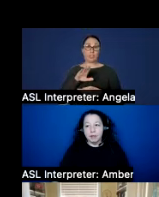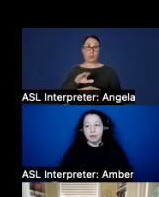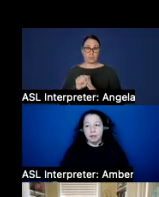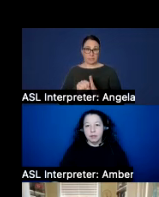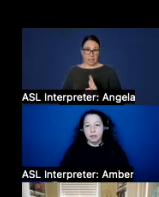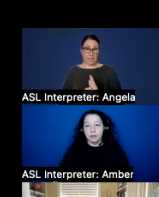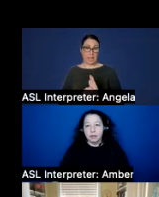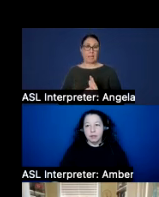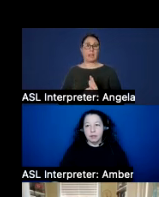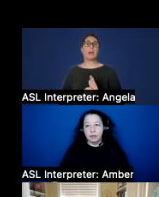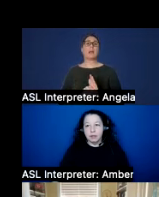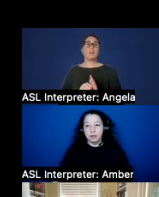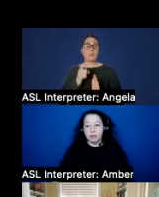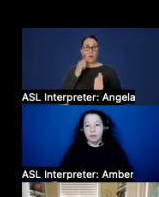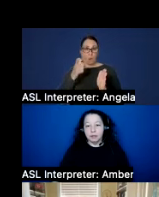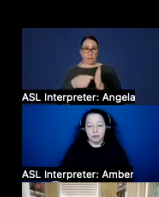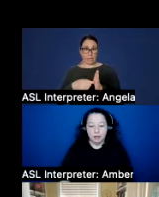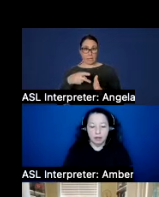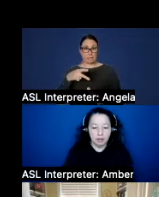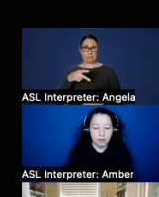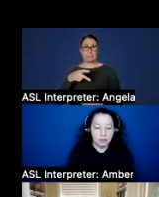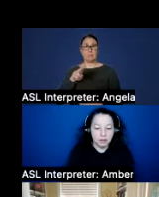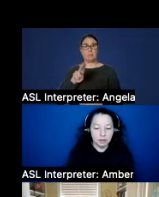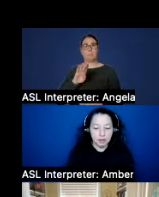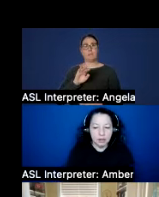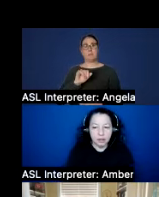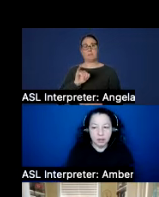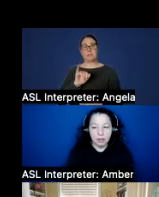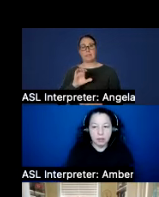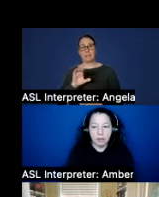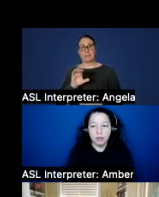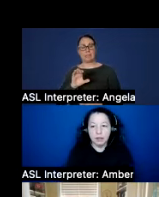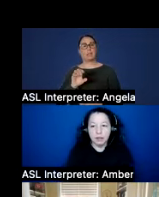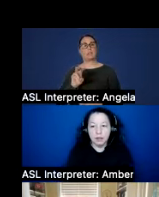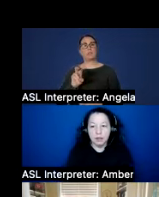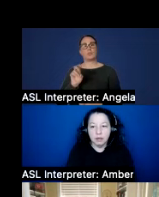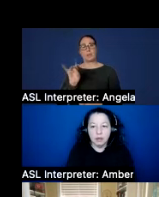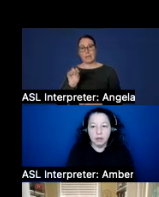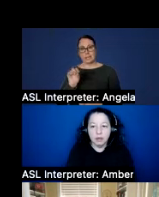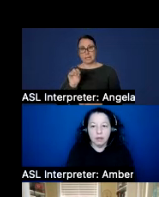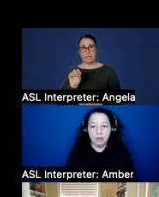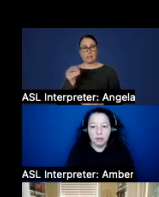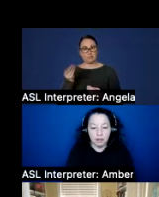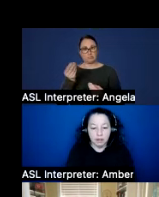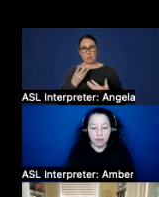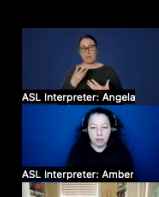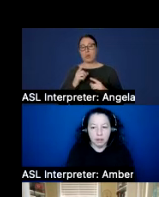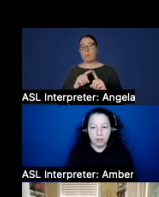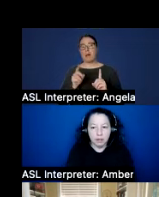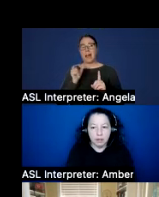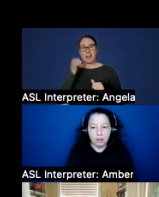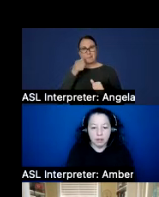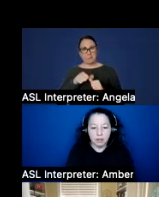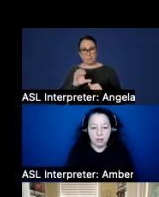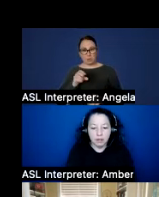the chat is open for that, or you can turn on your mic. But I remember Christine going over it, and she said, you know, it's just this